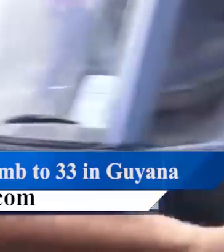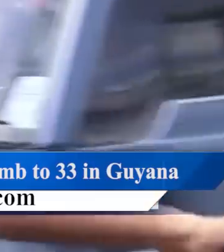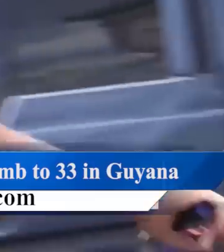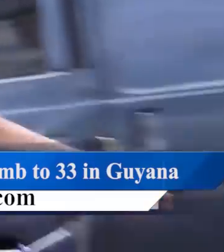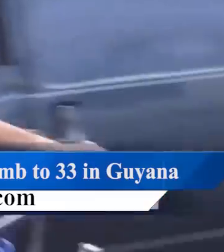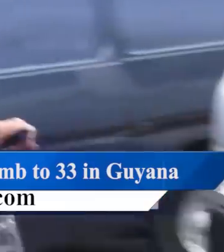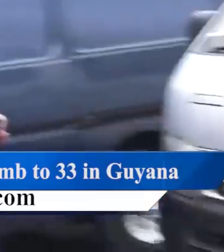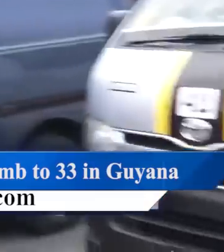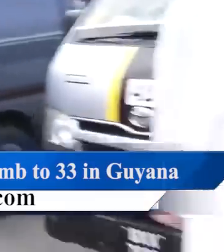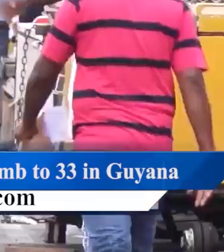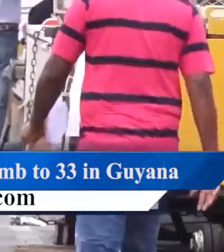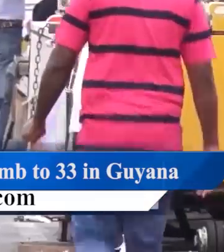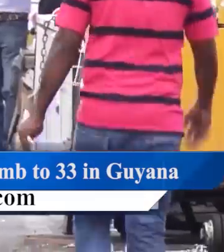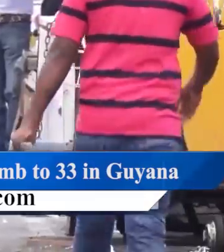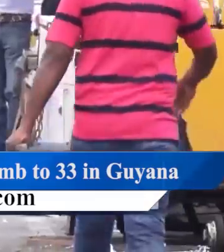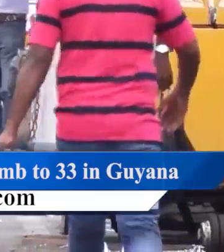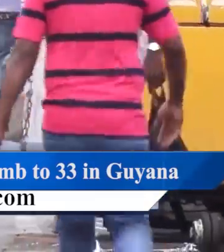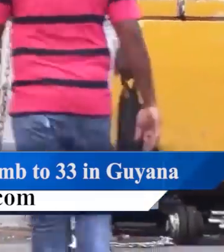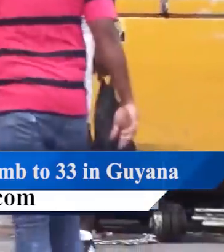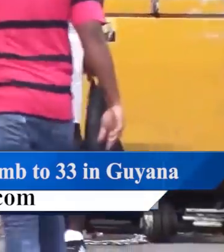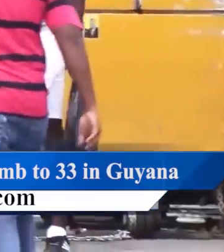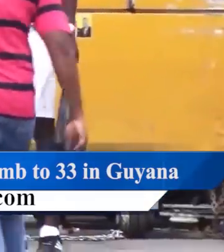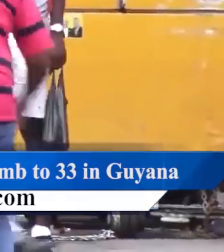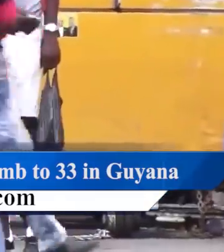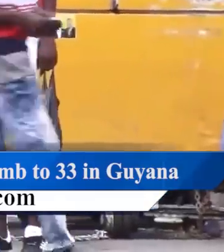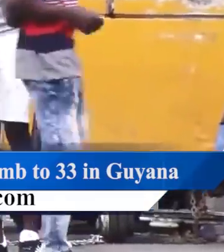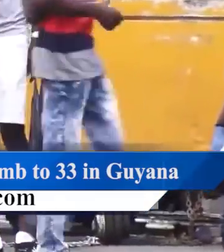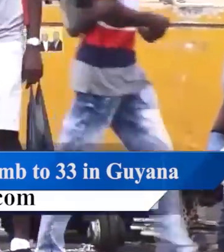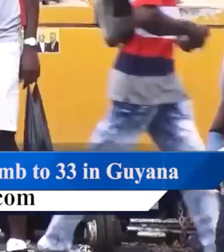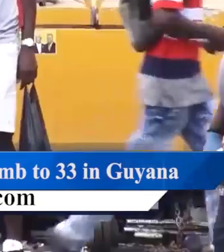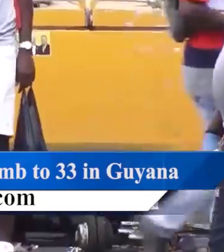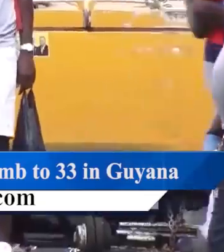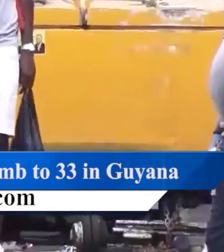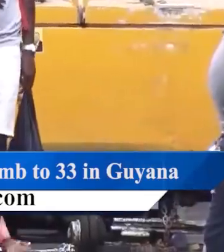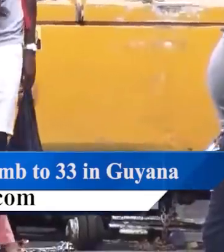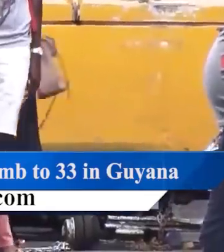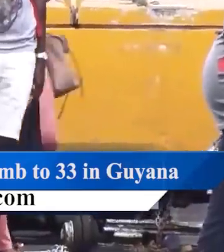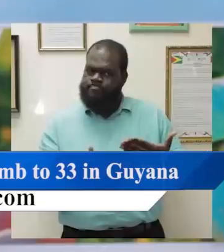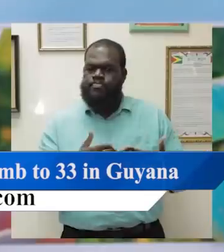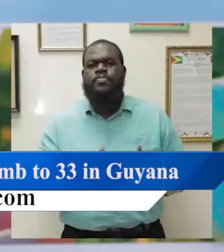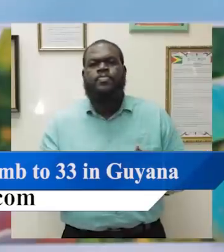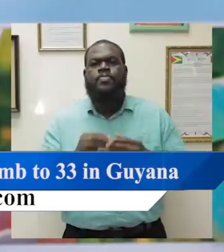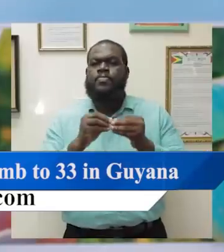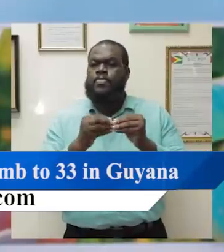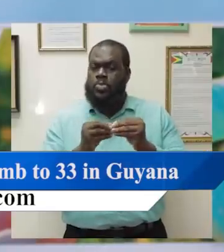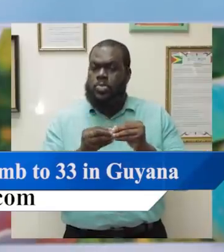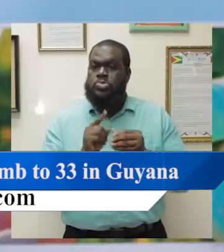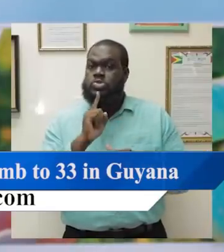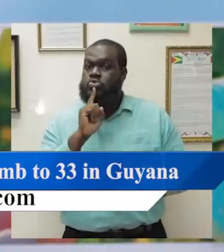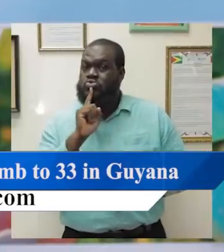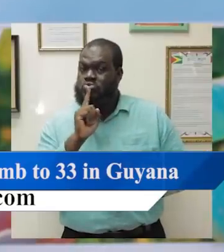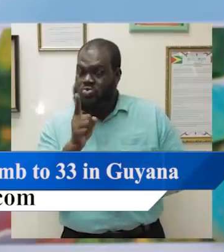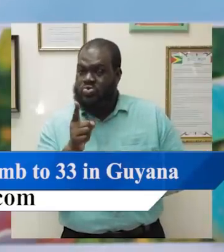afternoon that the number has climbed to 33, representing an increase by 2 over the past 24 hours. The number of